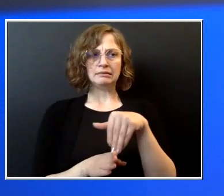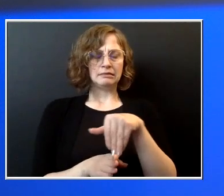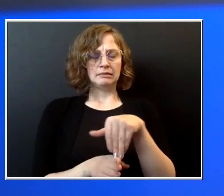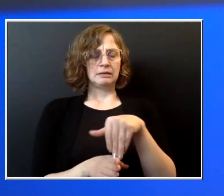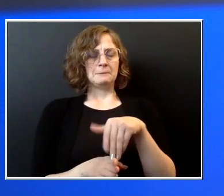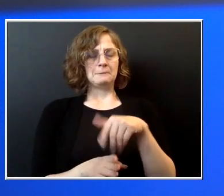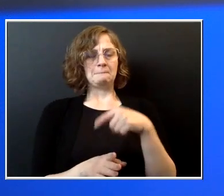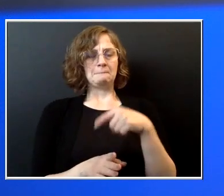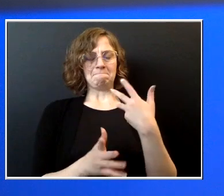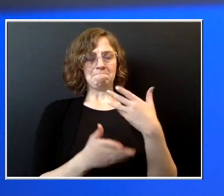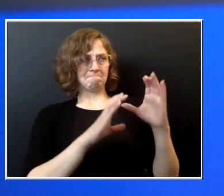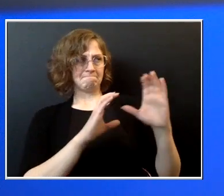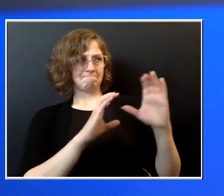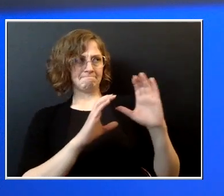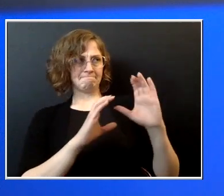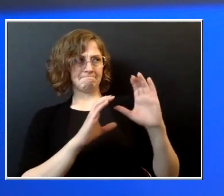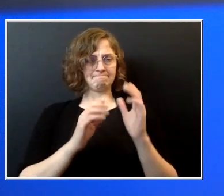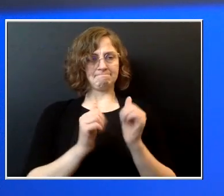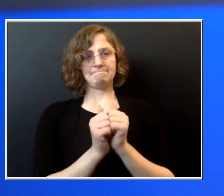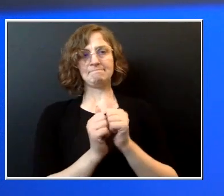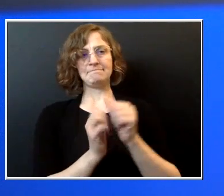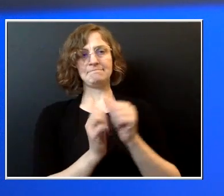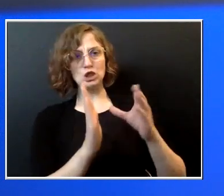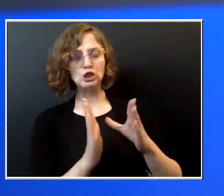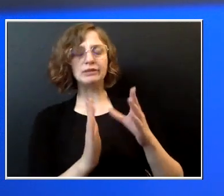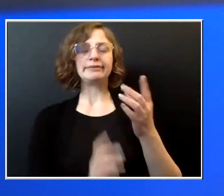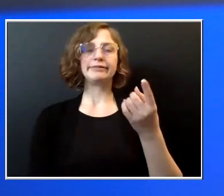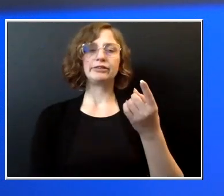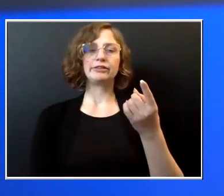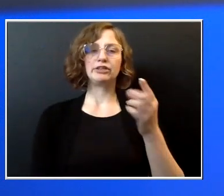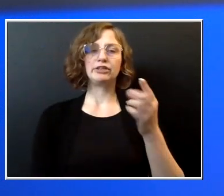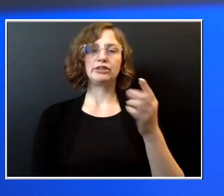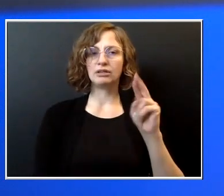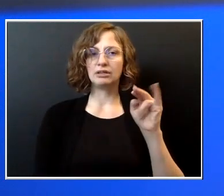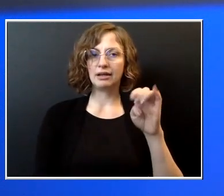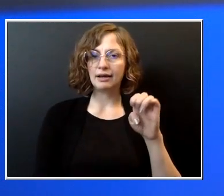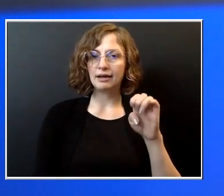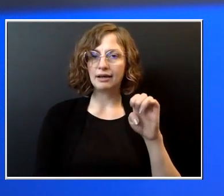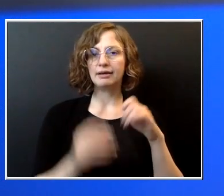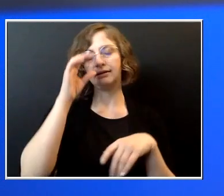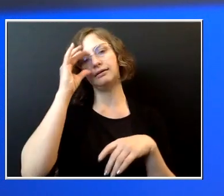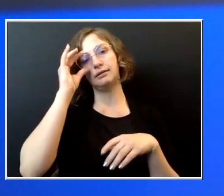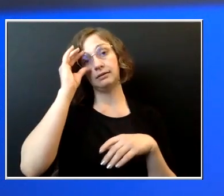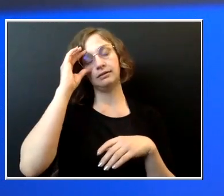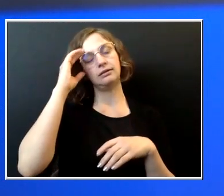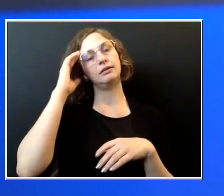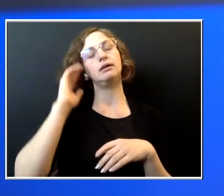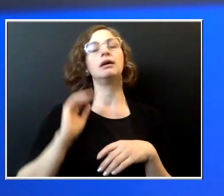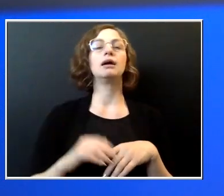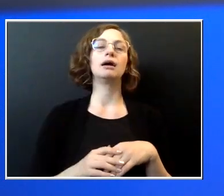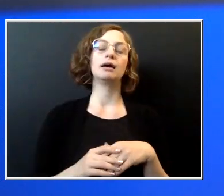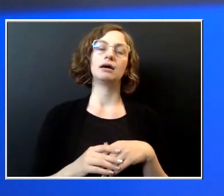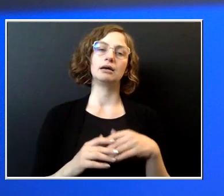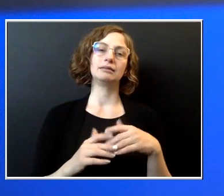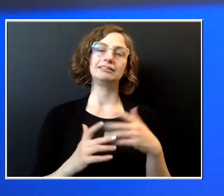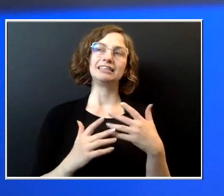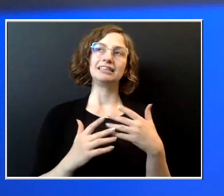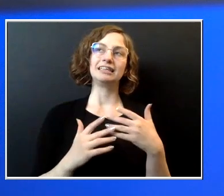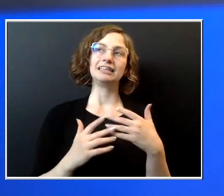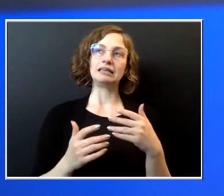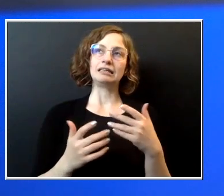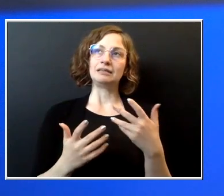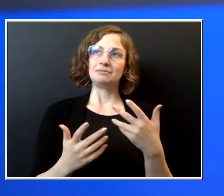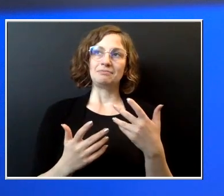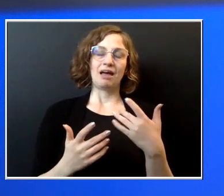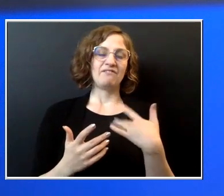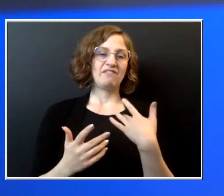with the surgeons and with Dr. Nye, and there was a big part of me that was just kind of like, let's do a double